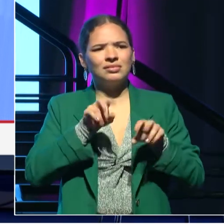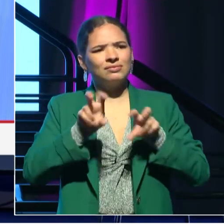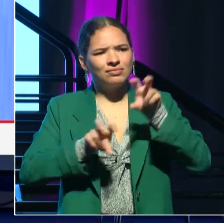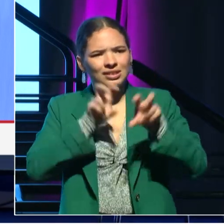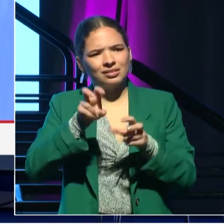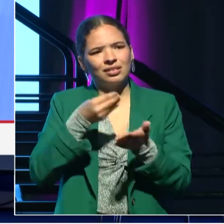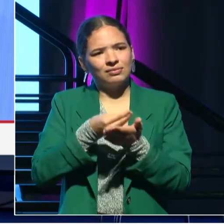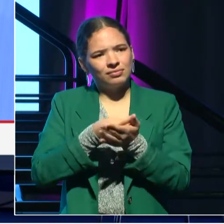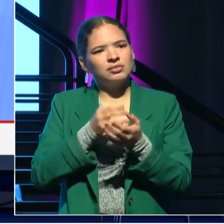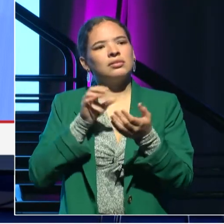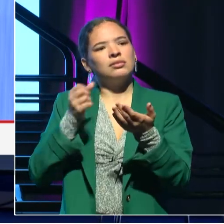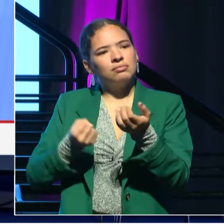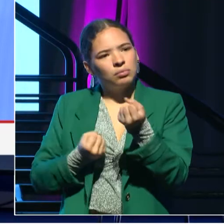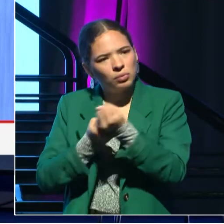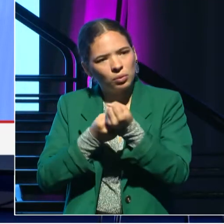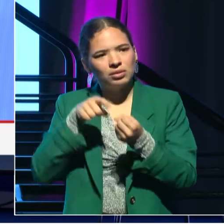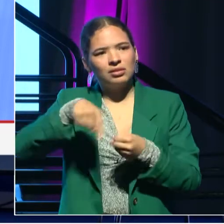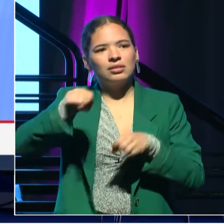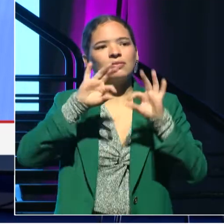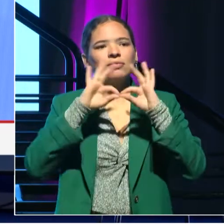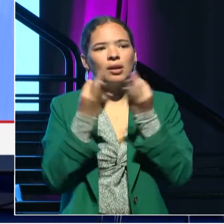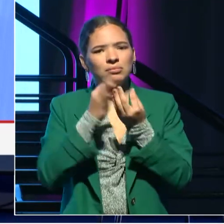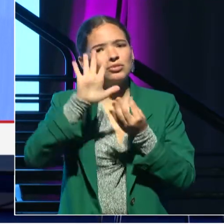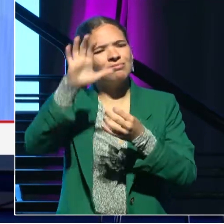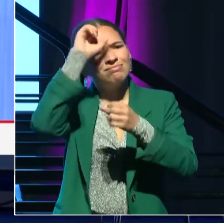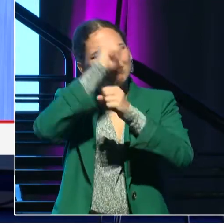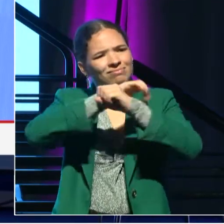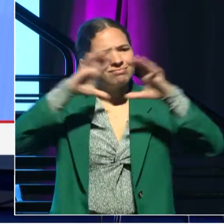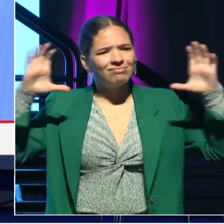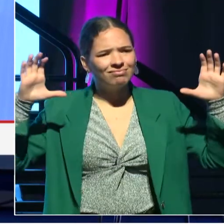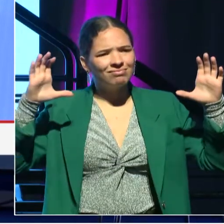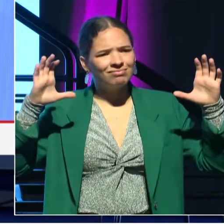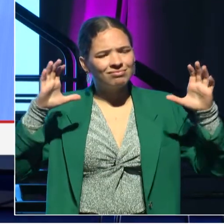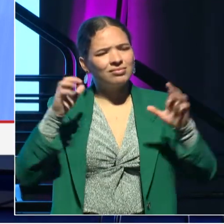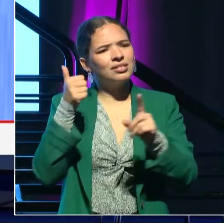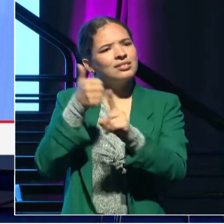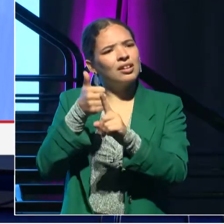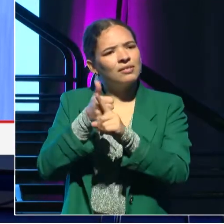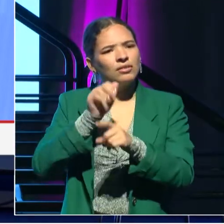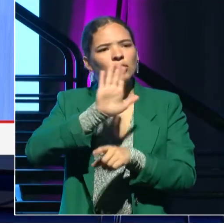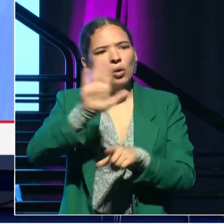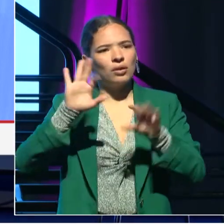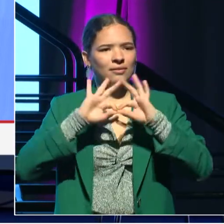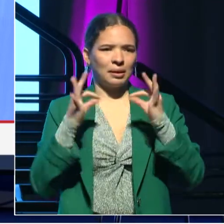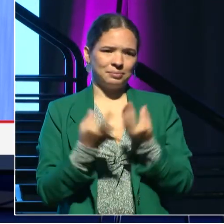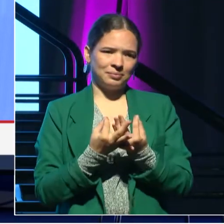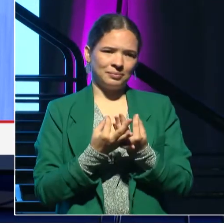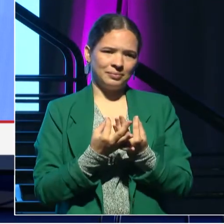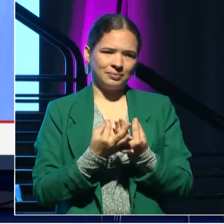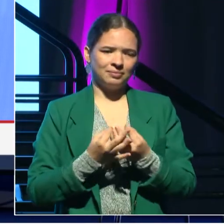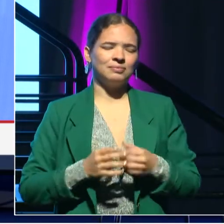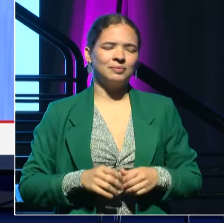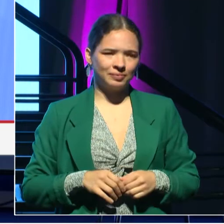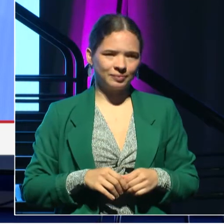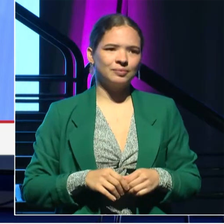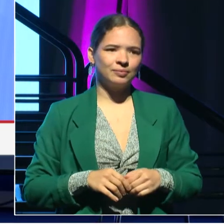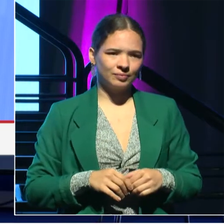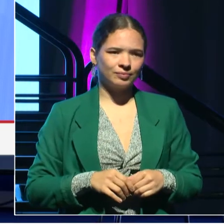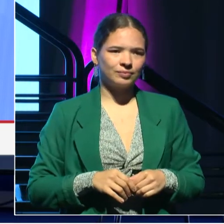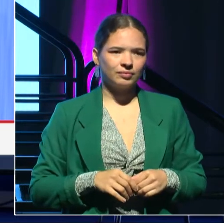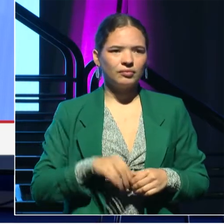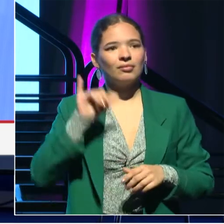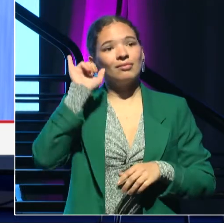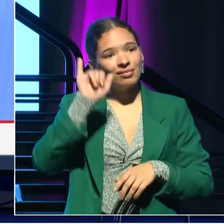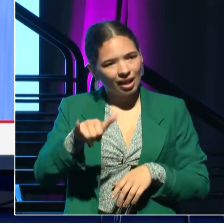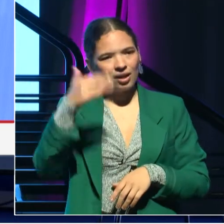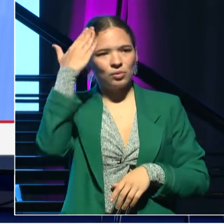for themselves and for their own families. So in fact, that's why this pilot